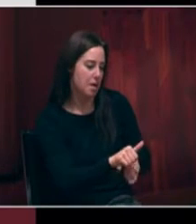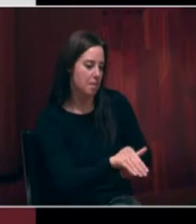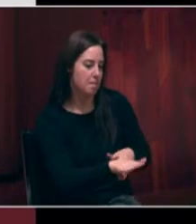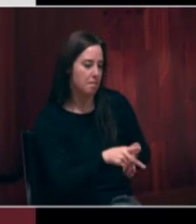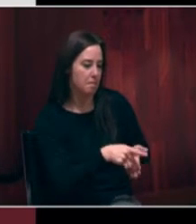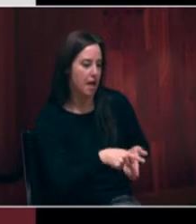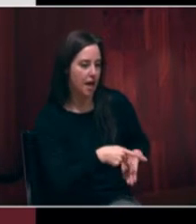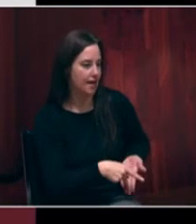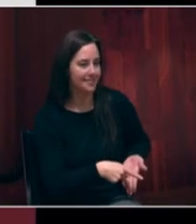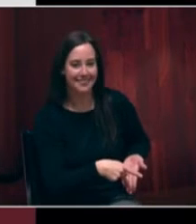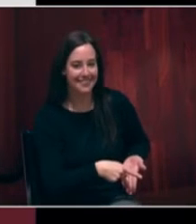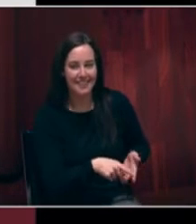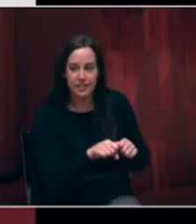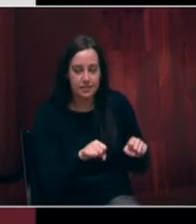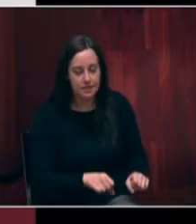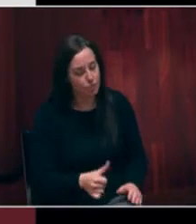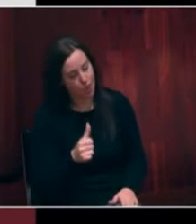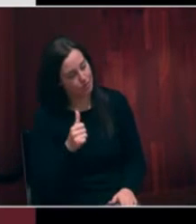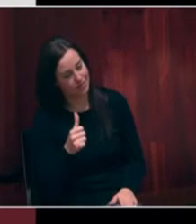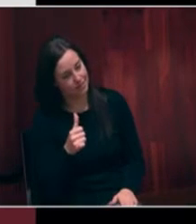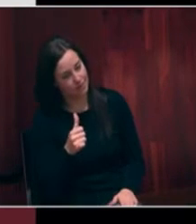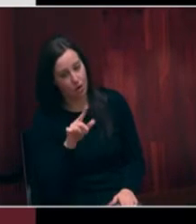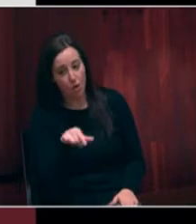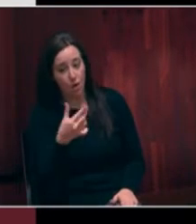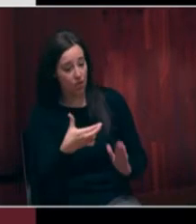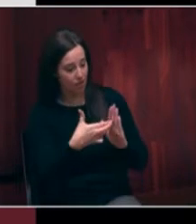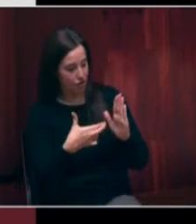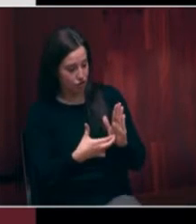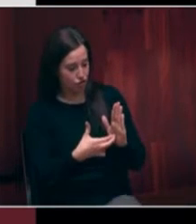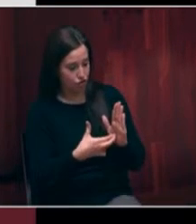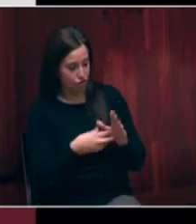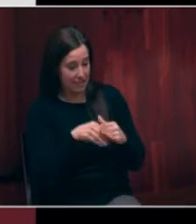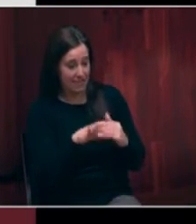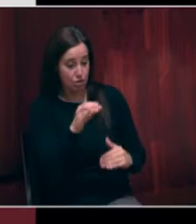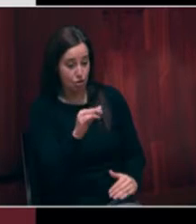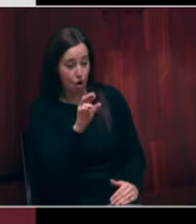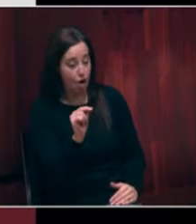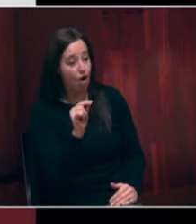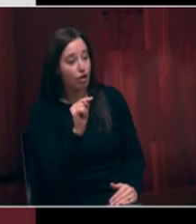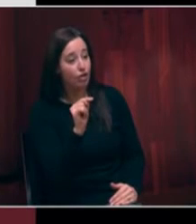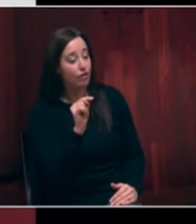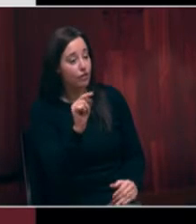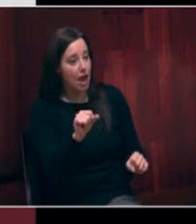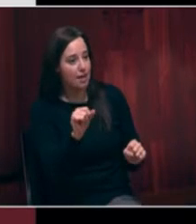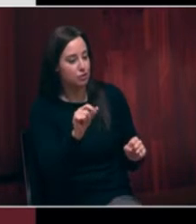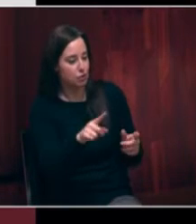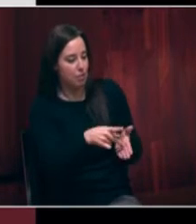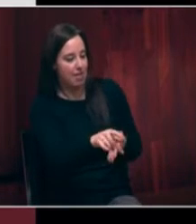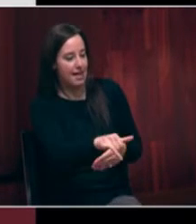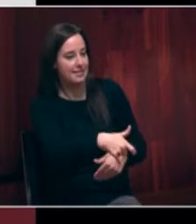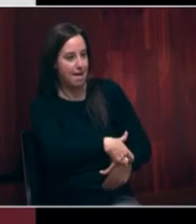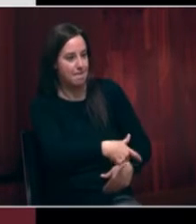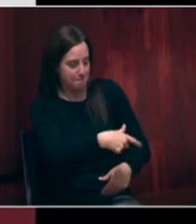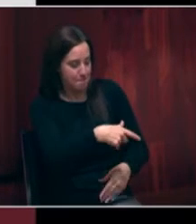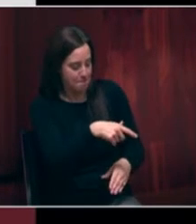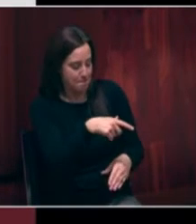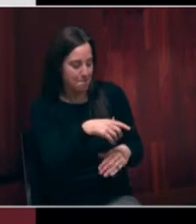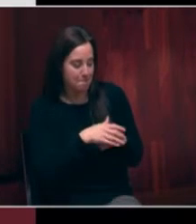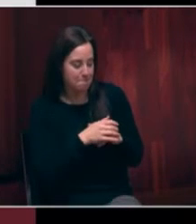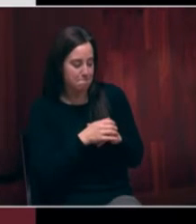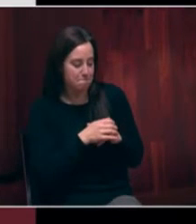do it. So please only register for what you're able to pay for at that moment in time. If you want to get ahead